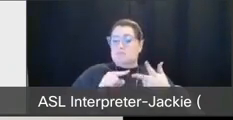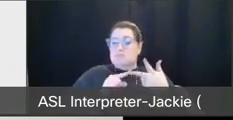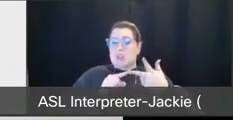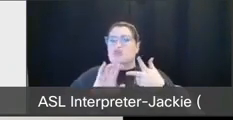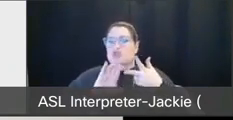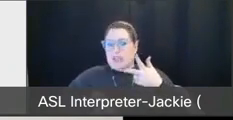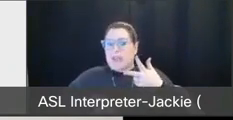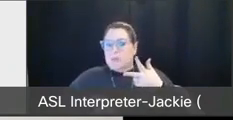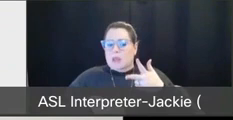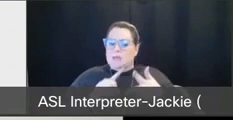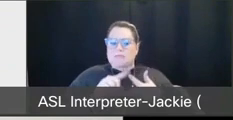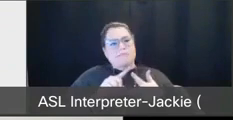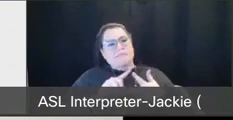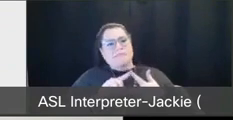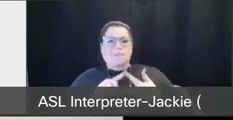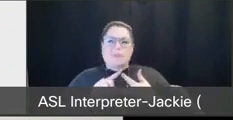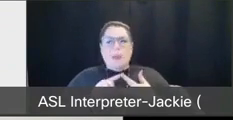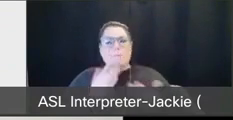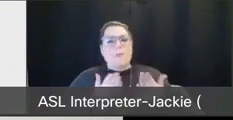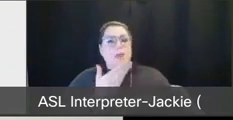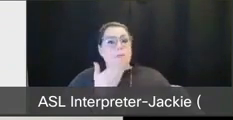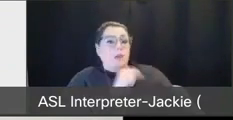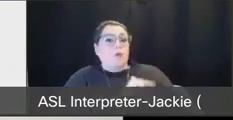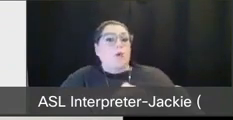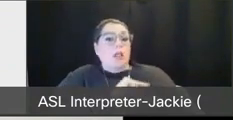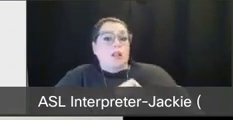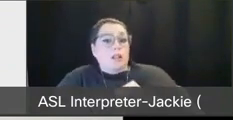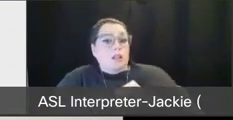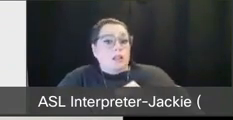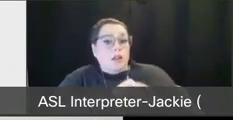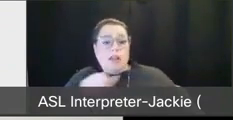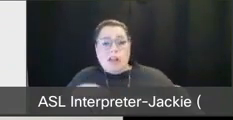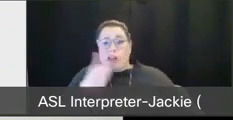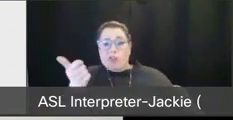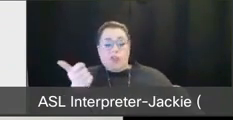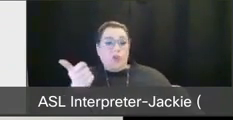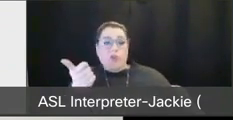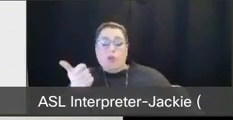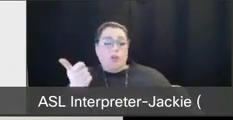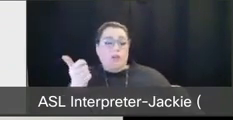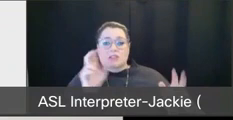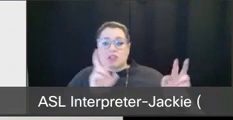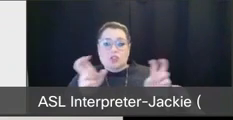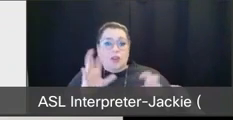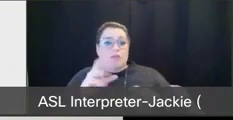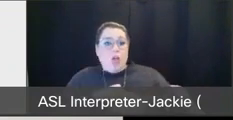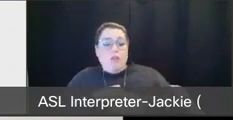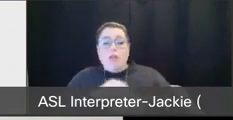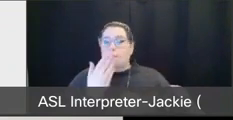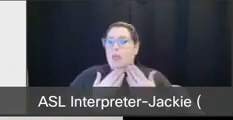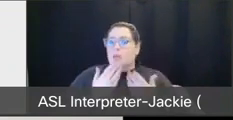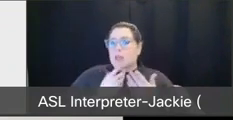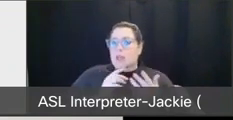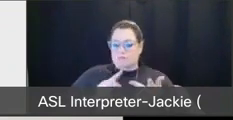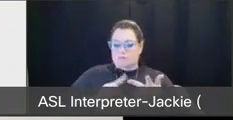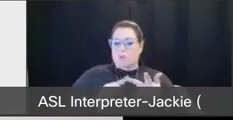to think about the intangibles. So if time is not of the essence, a smaller company may be